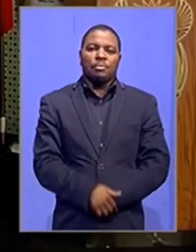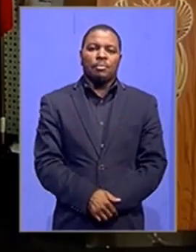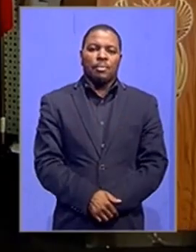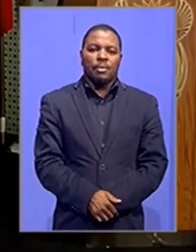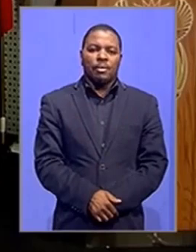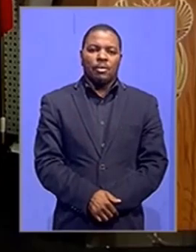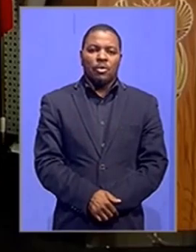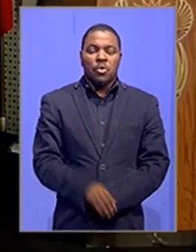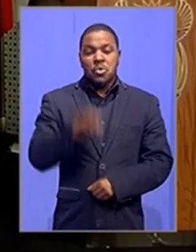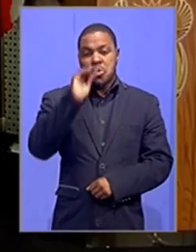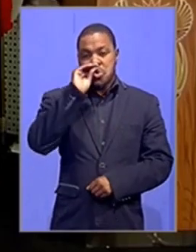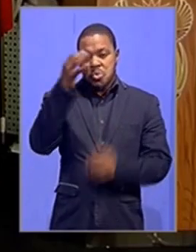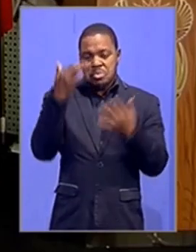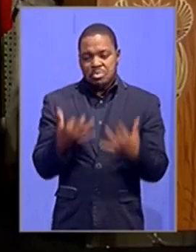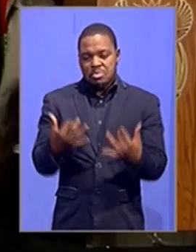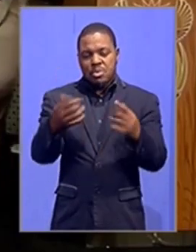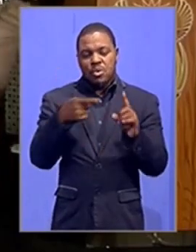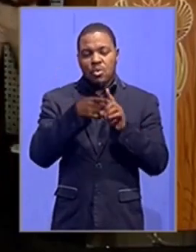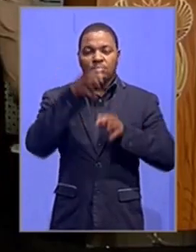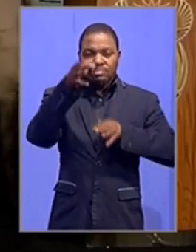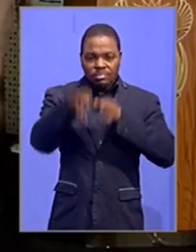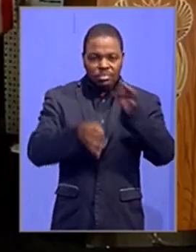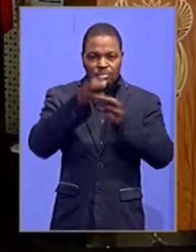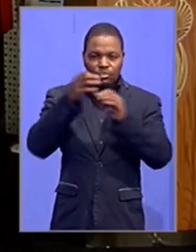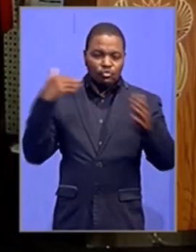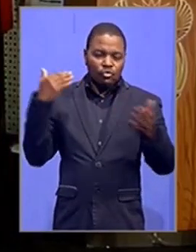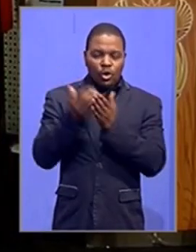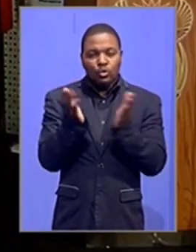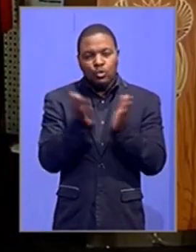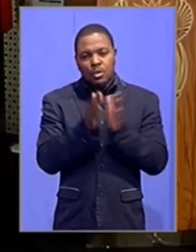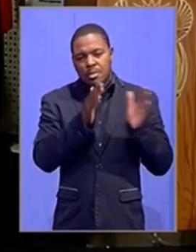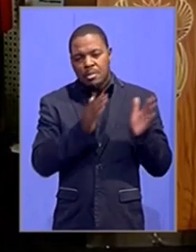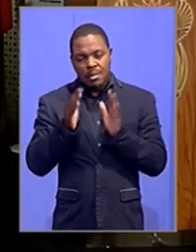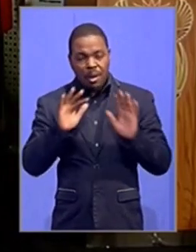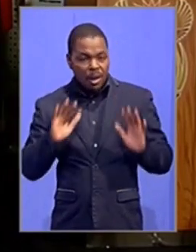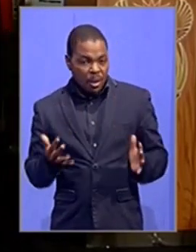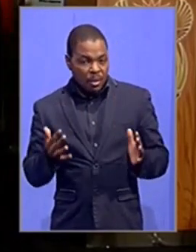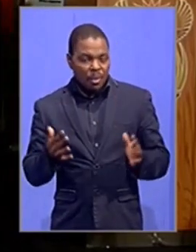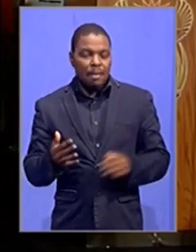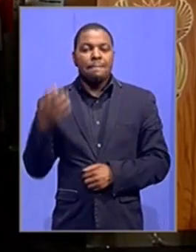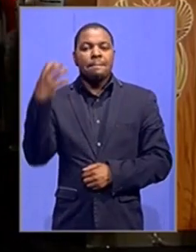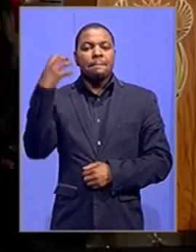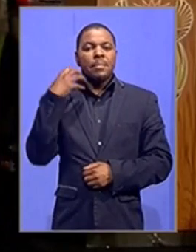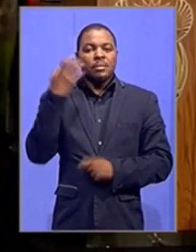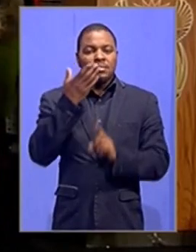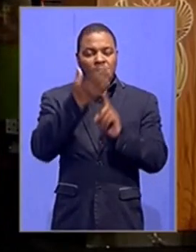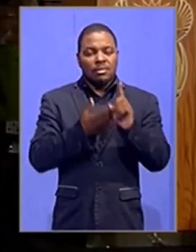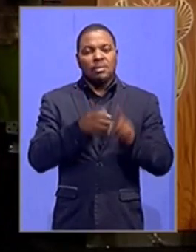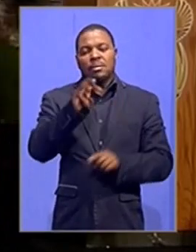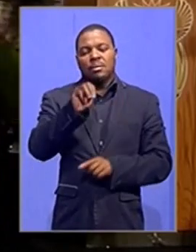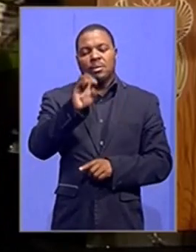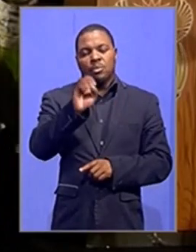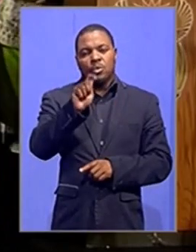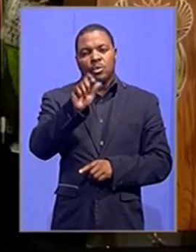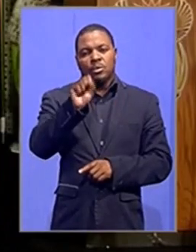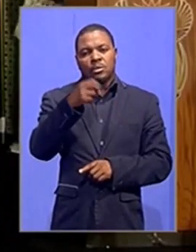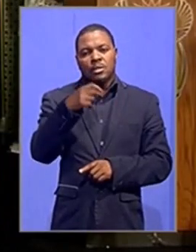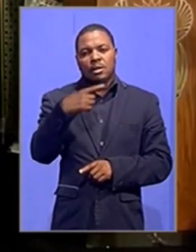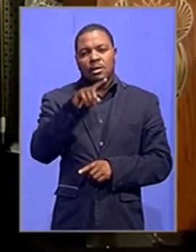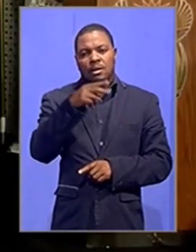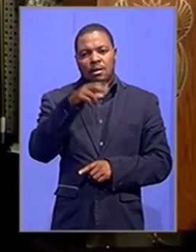Fana bua le bobega kgang ka ga maemo a ipaakanyo ya dikolo go tsweletsa dithuto ngwageng one. Tona ya thuto ya motheo Angie Motshekga o neetse ka mabaka a